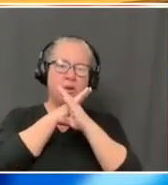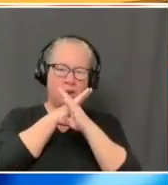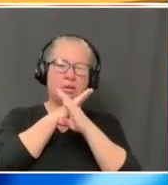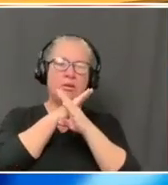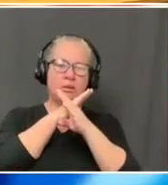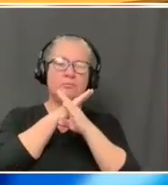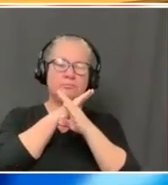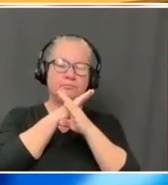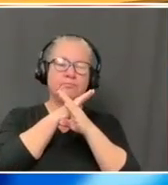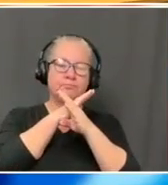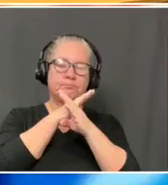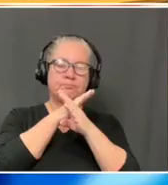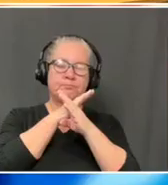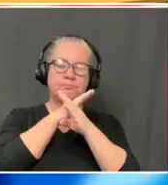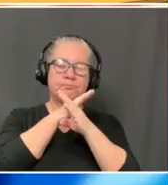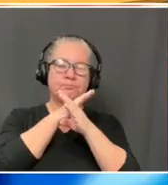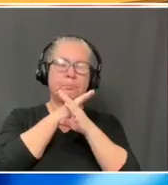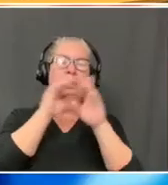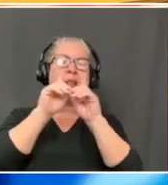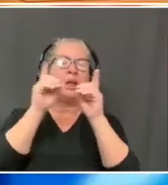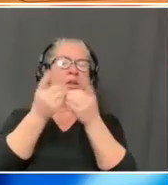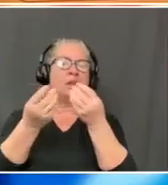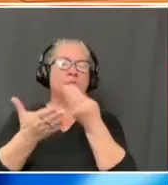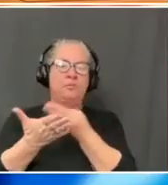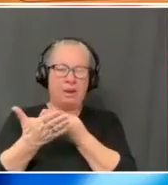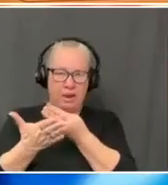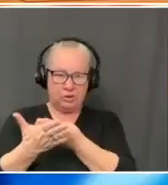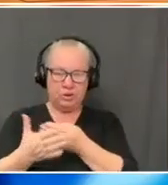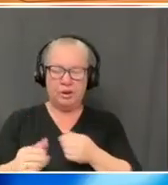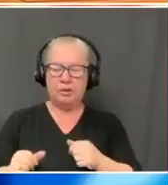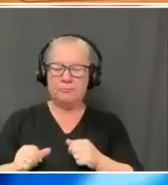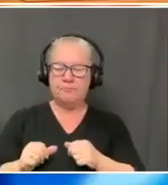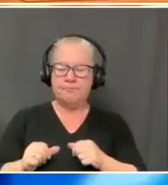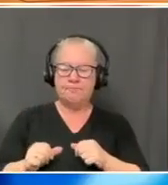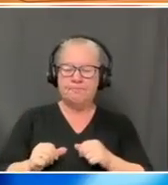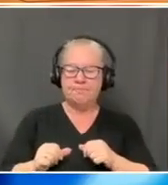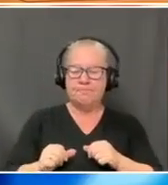And I know it's needed, and I guess the question for me is